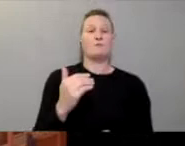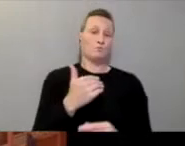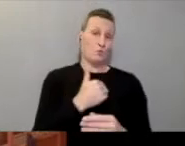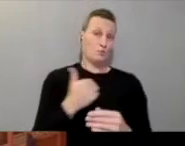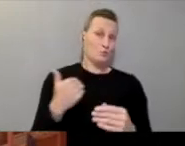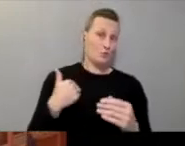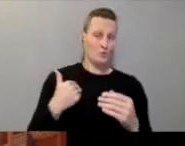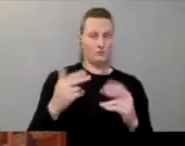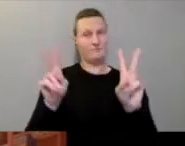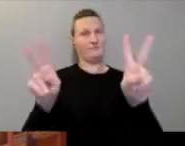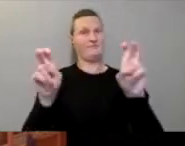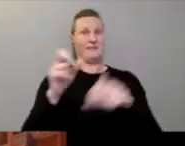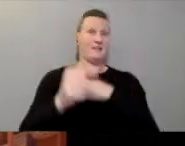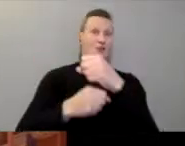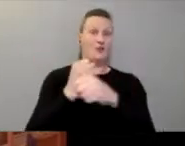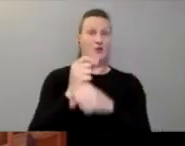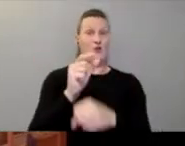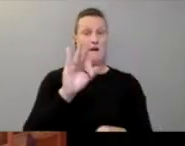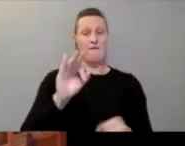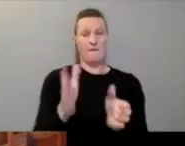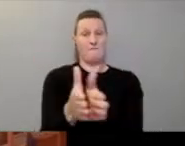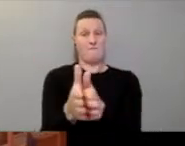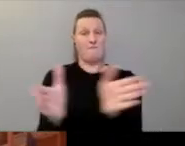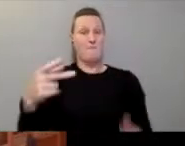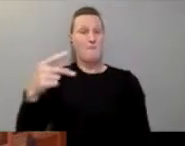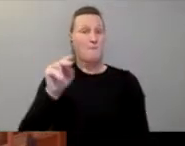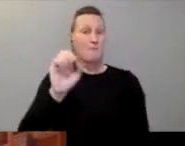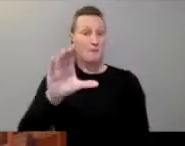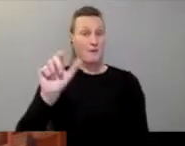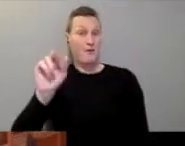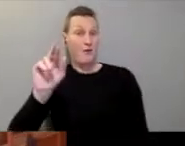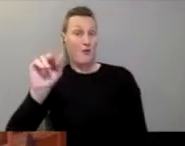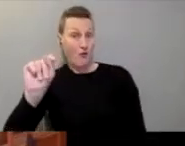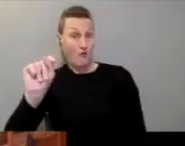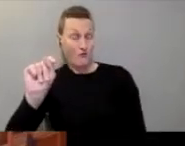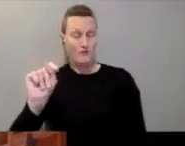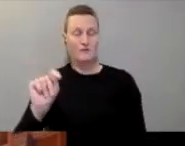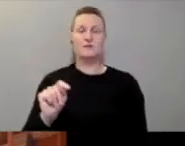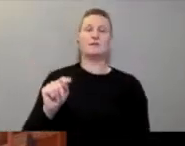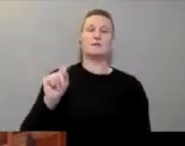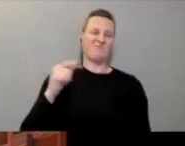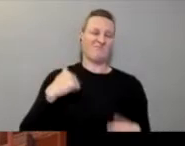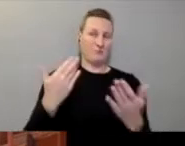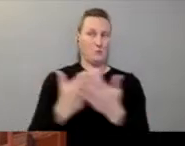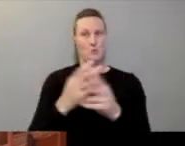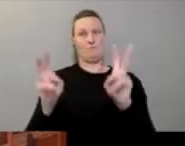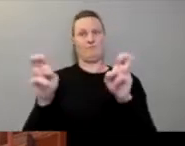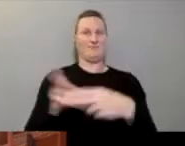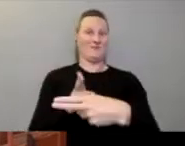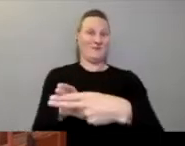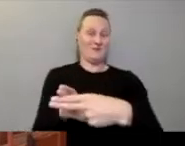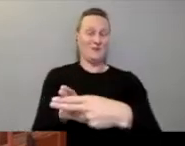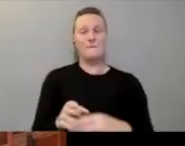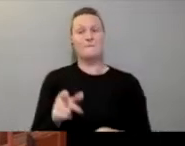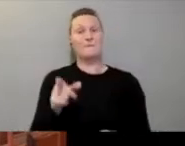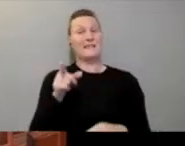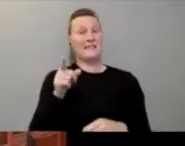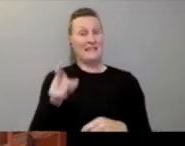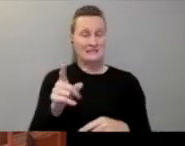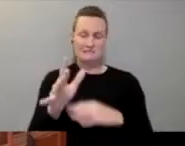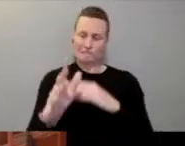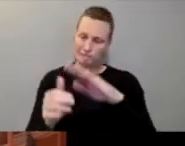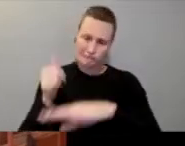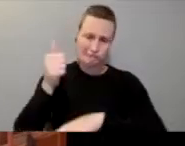title, is the kind of super public-facing, high-impact implementation